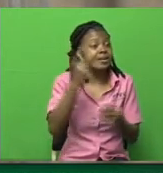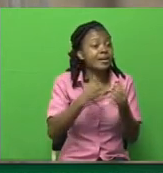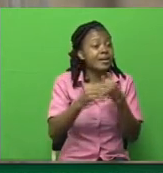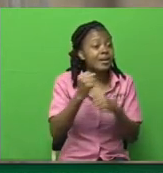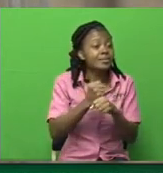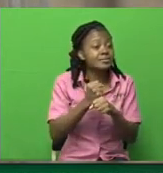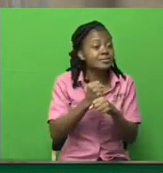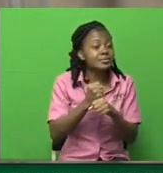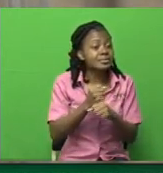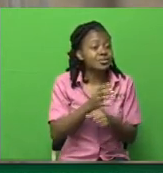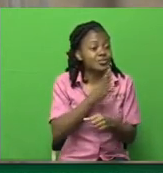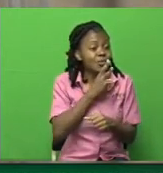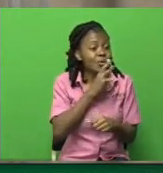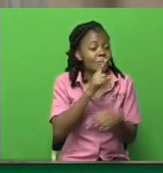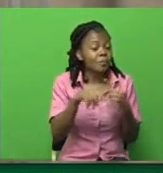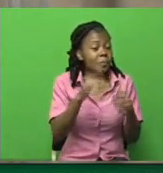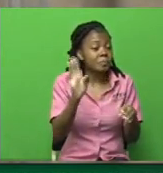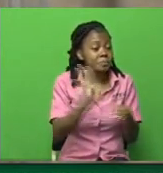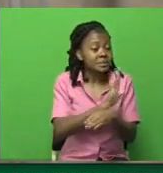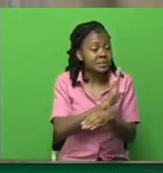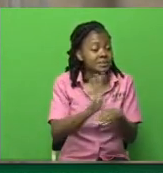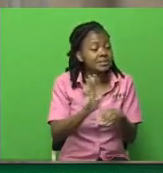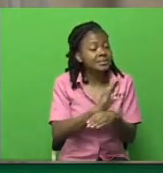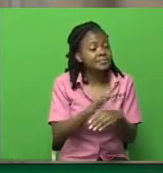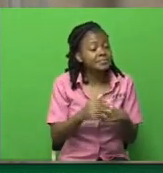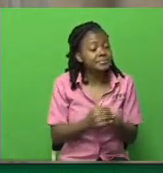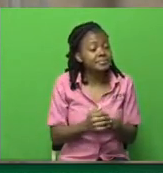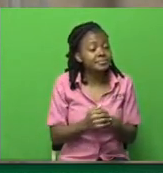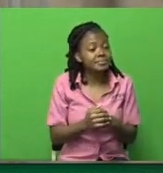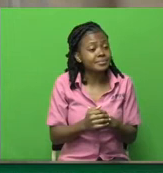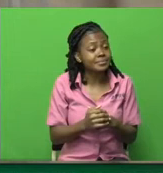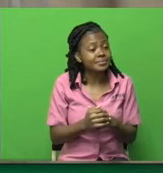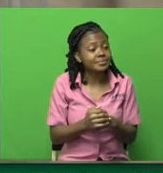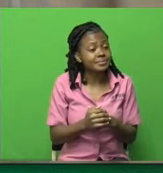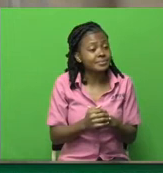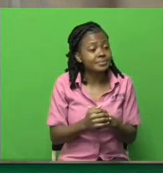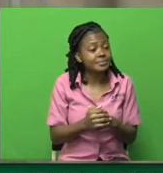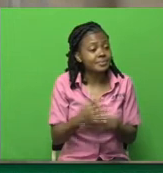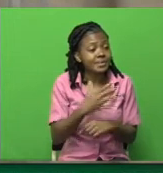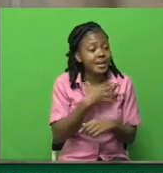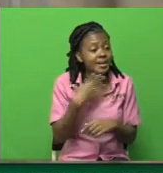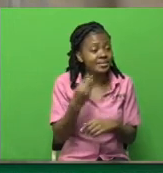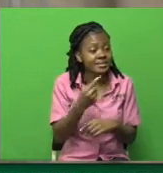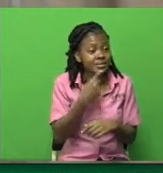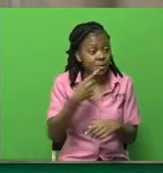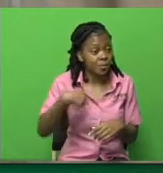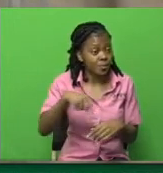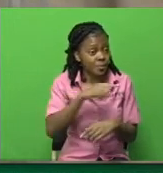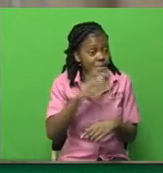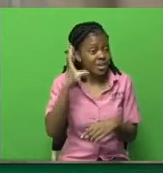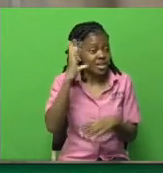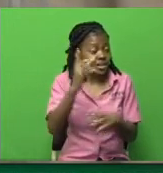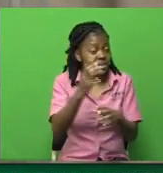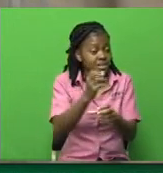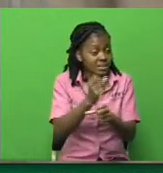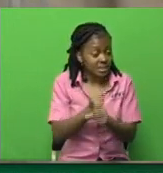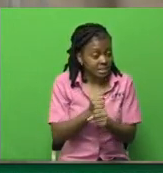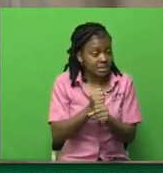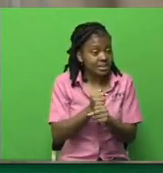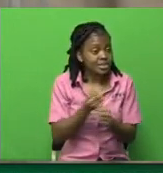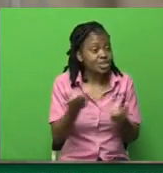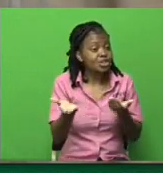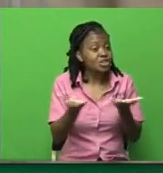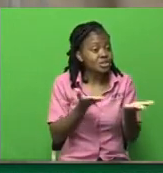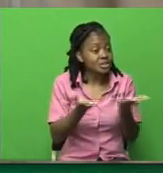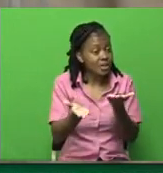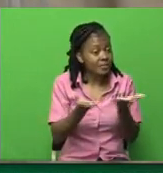incubation incubators the minister told us that we will be Outsourcing services